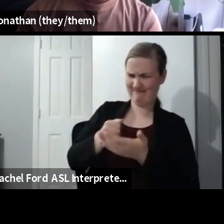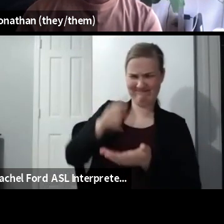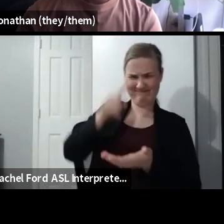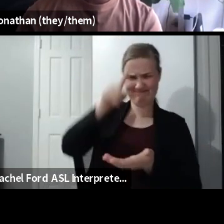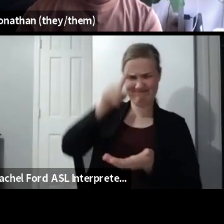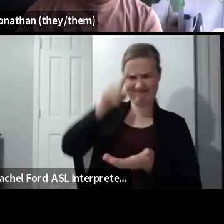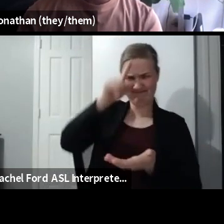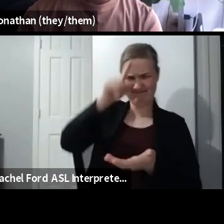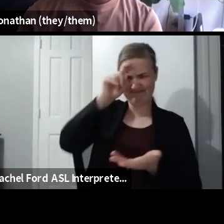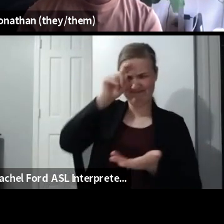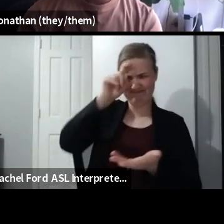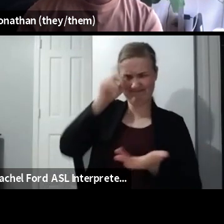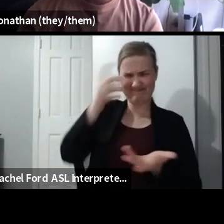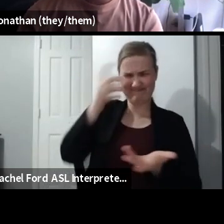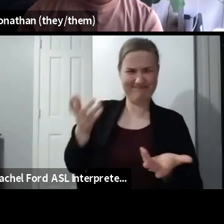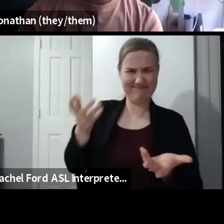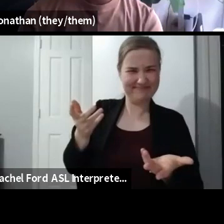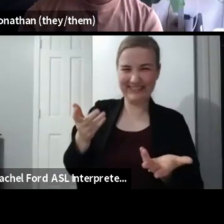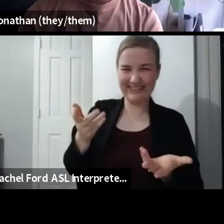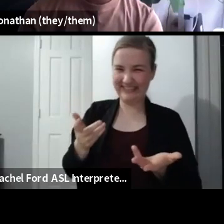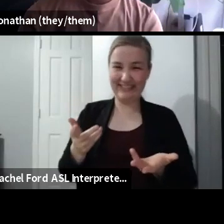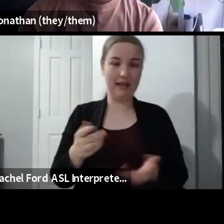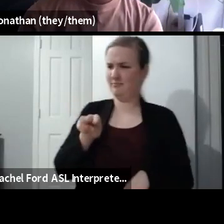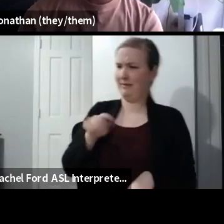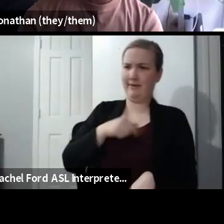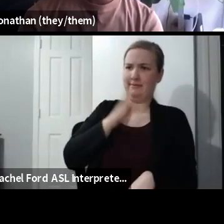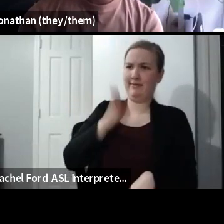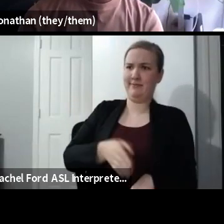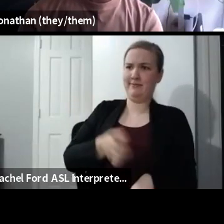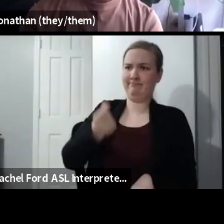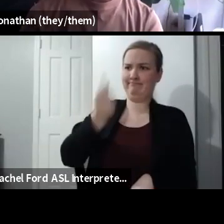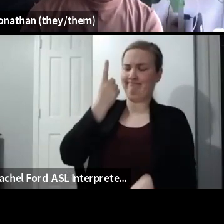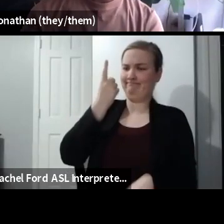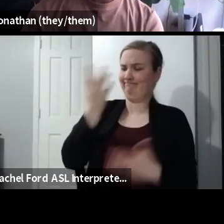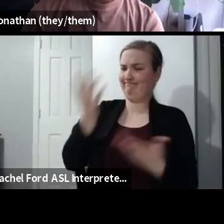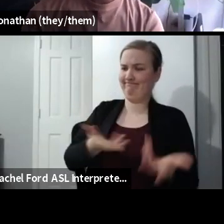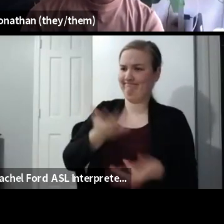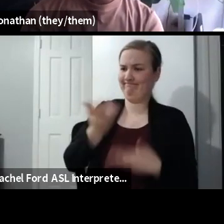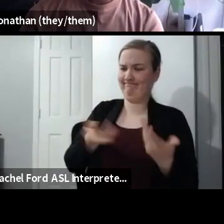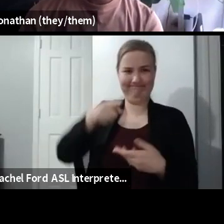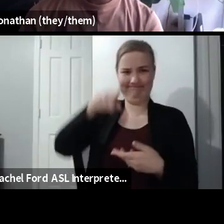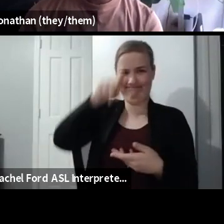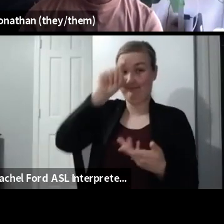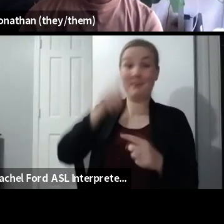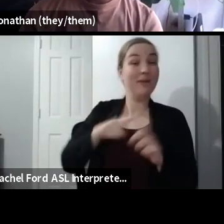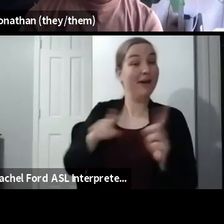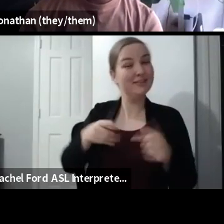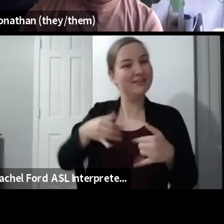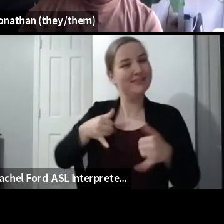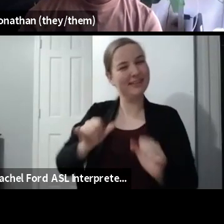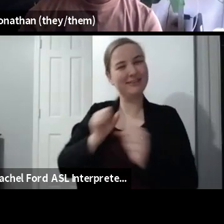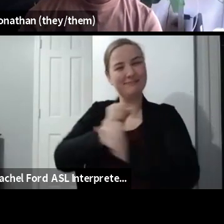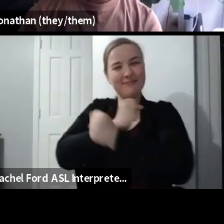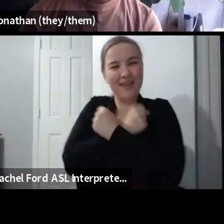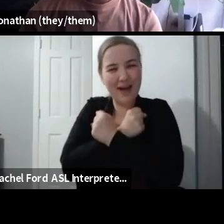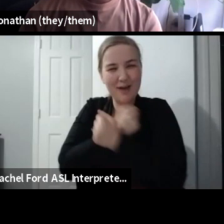She's like, I will never understand what you're doing. She thinks I'm nuts. But she loves me and she gives me the support that I